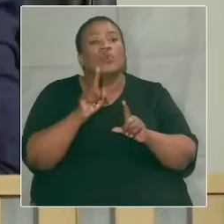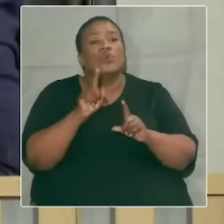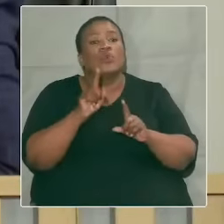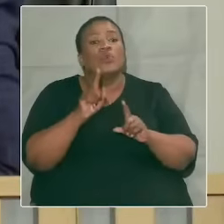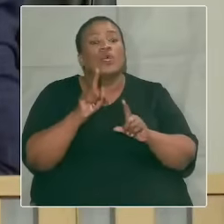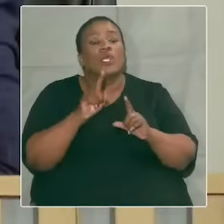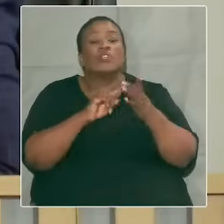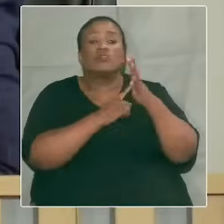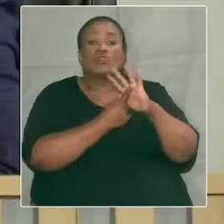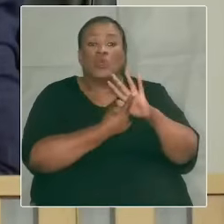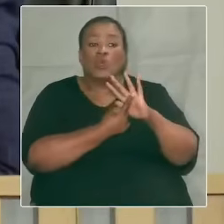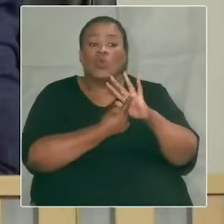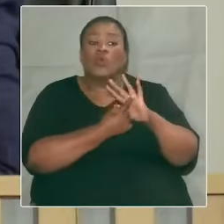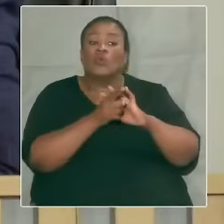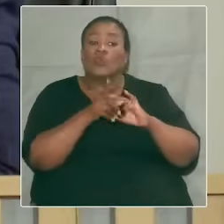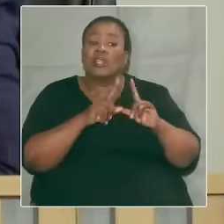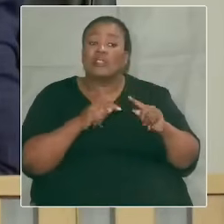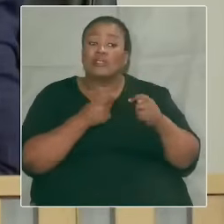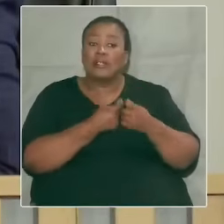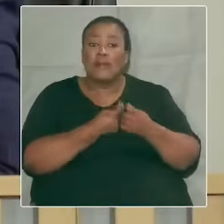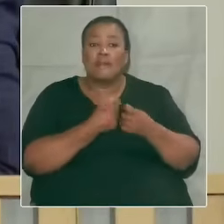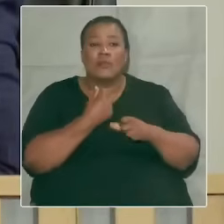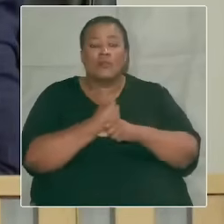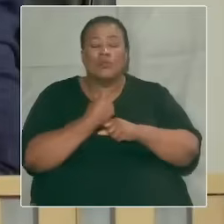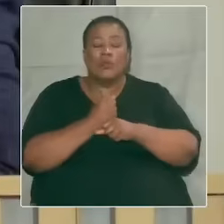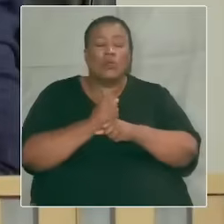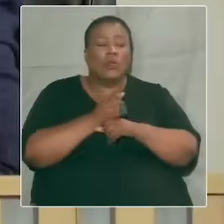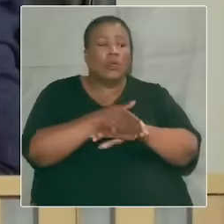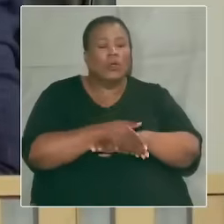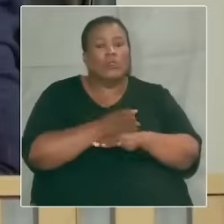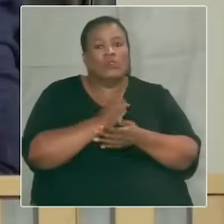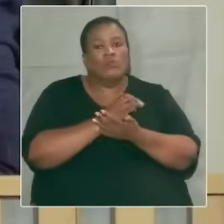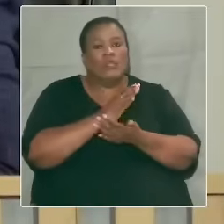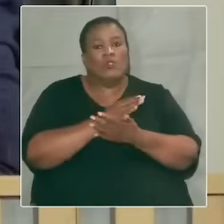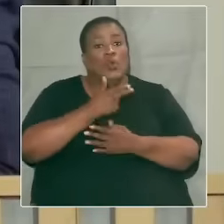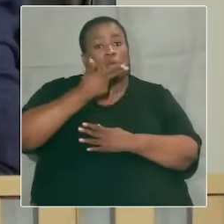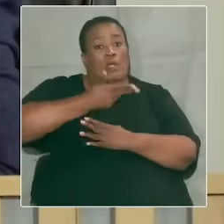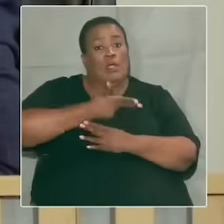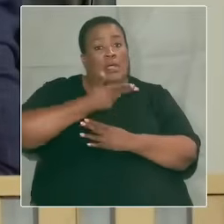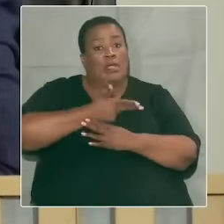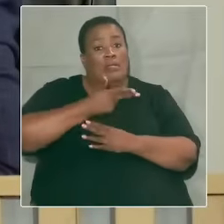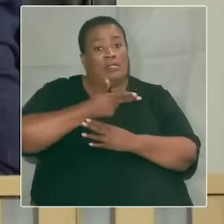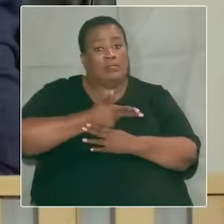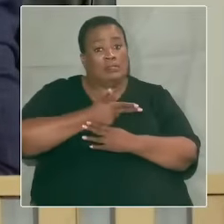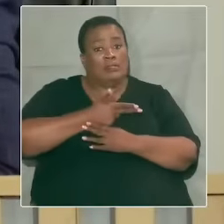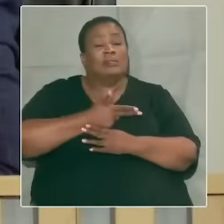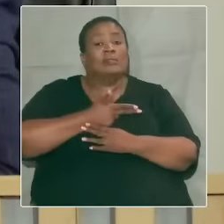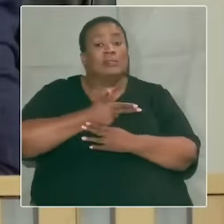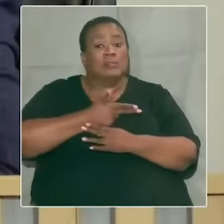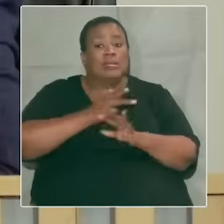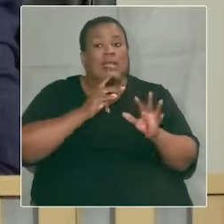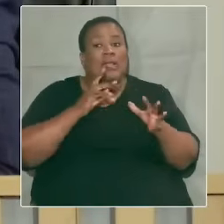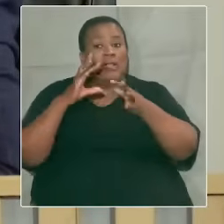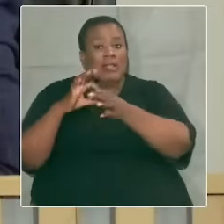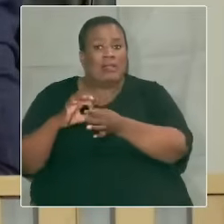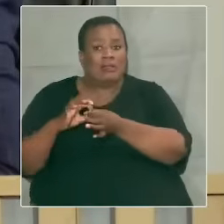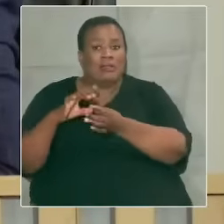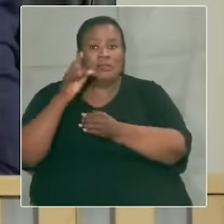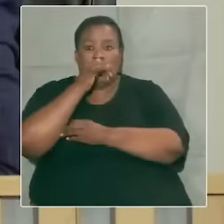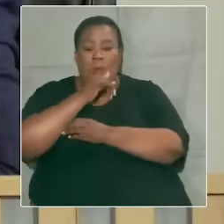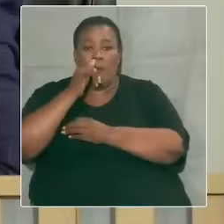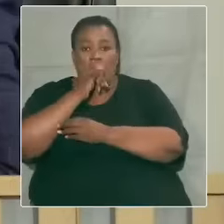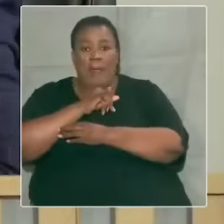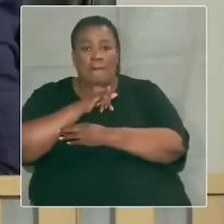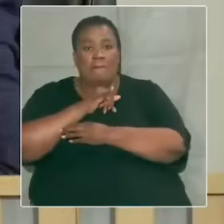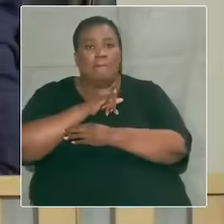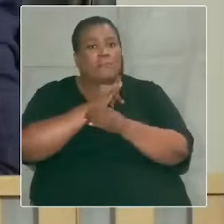the continuous efforts by the task team to ensure that firearms linked to crime scenes and